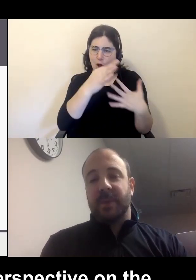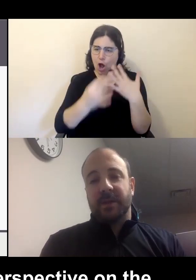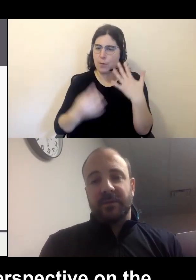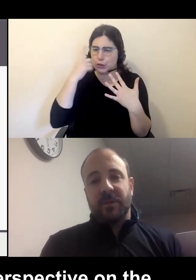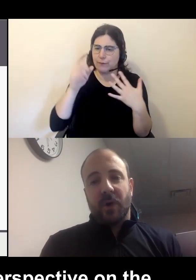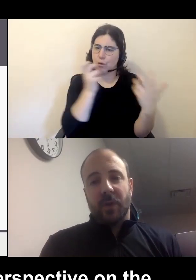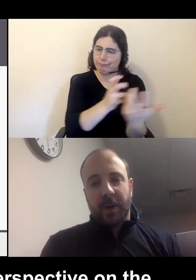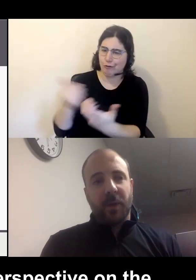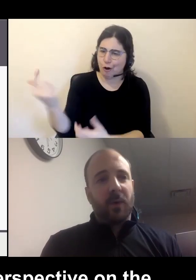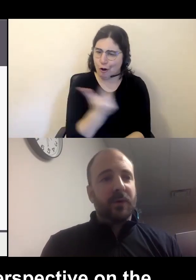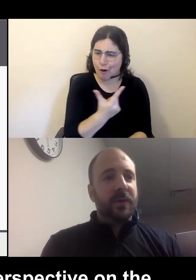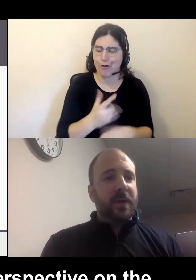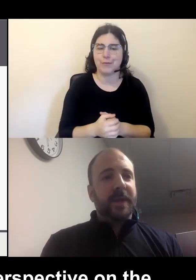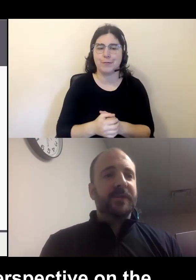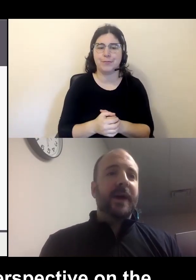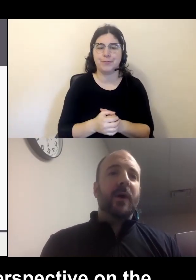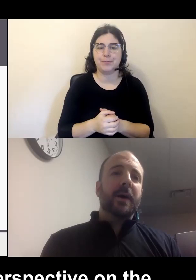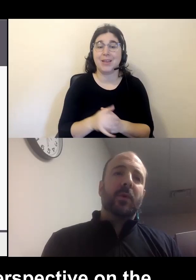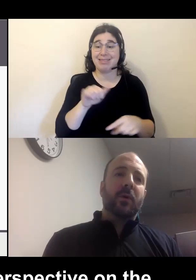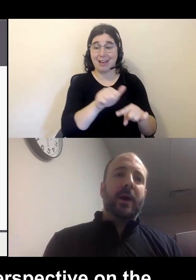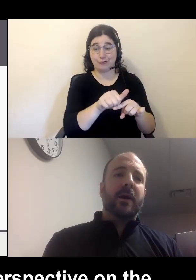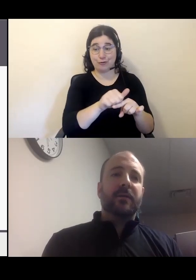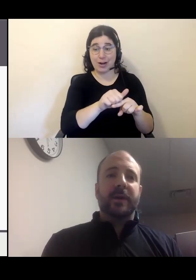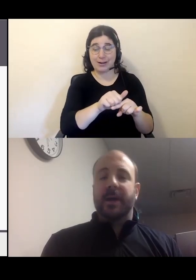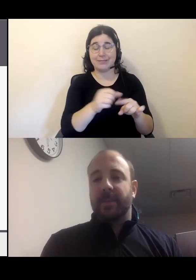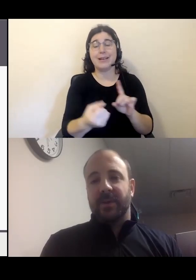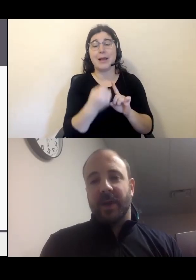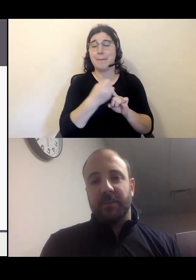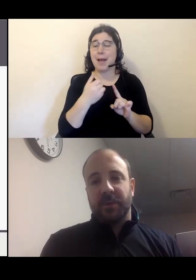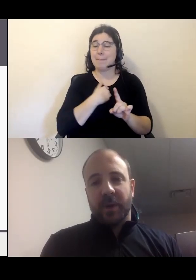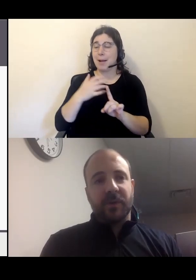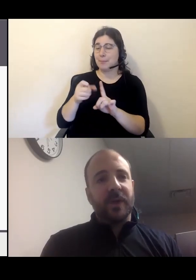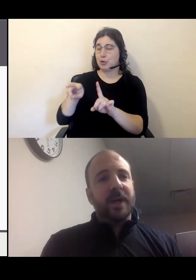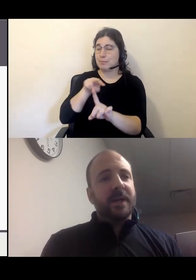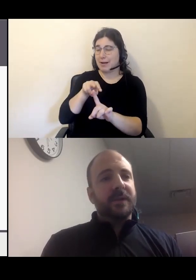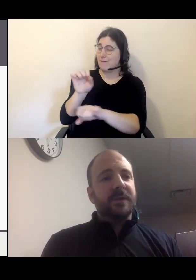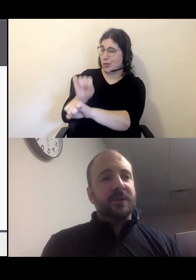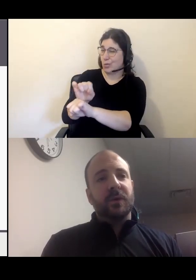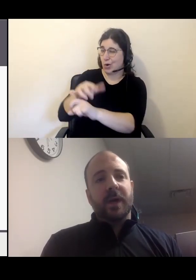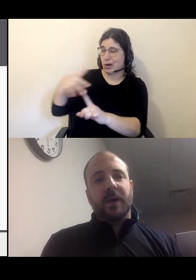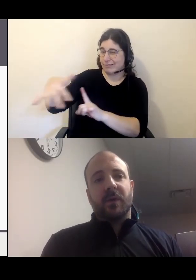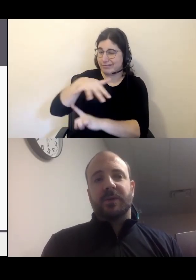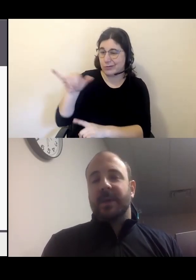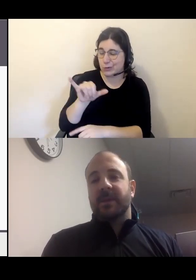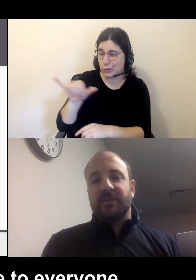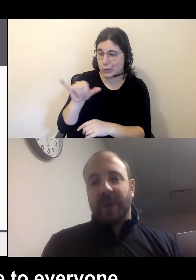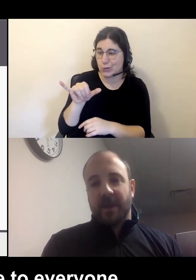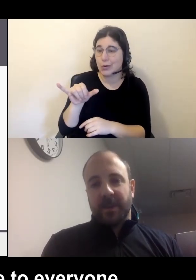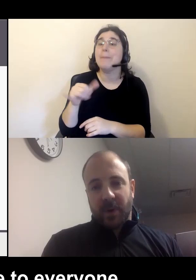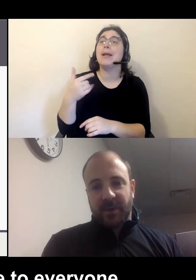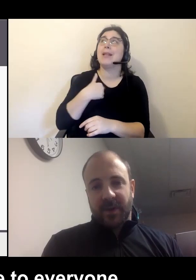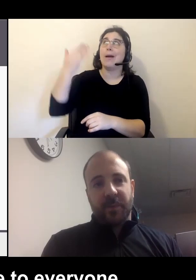my perspective on the working world, because now I am more aware of what companies and employers need to do in order to make